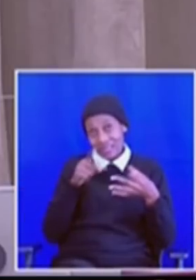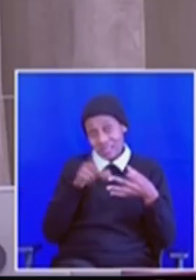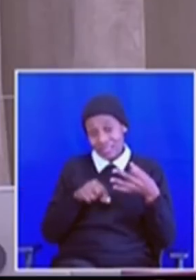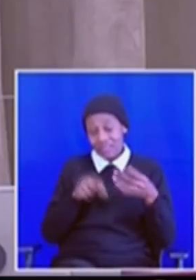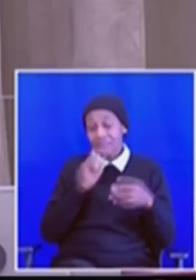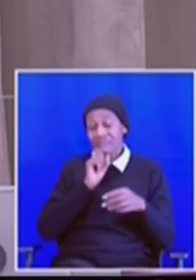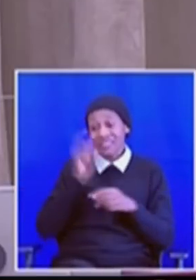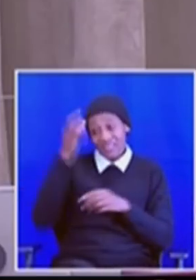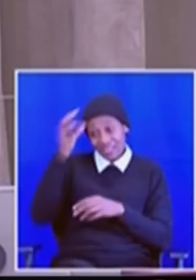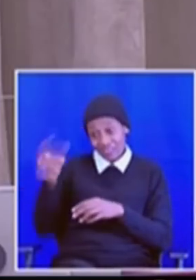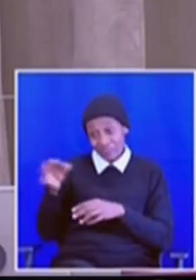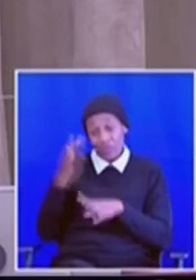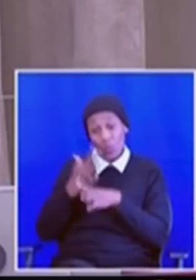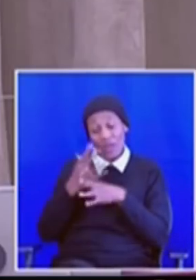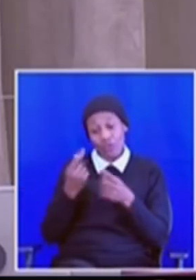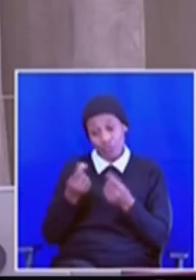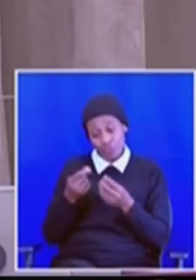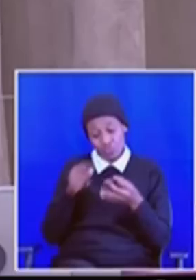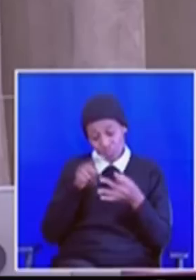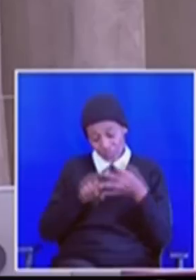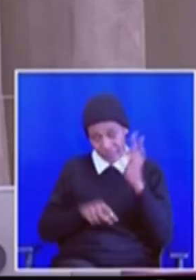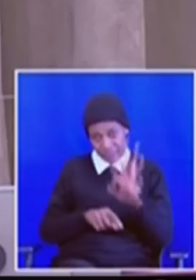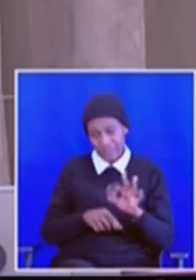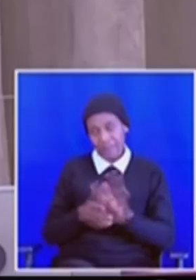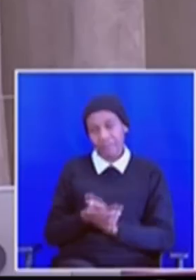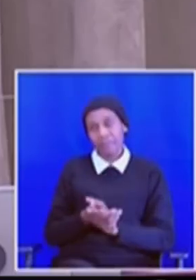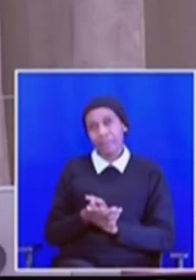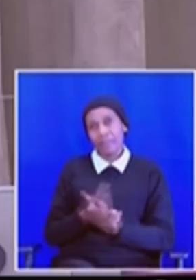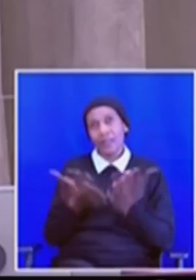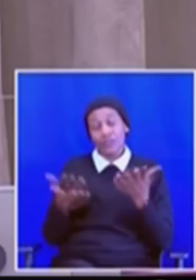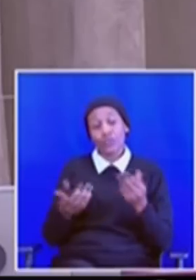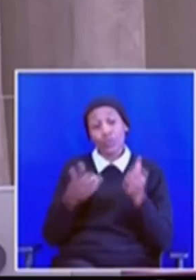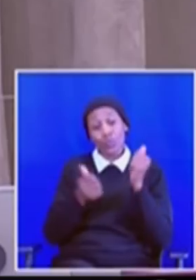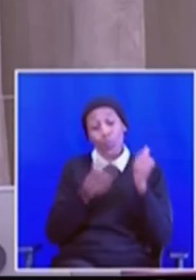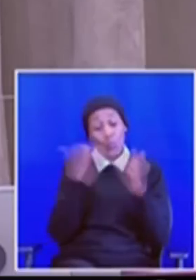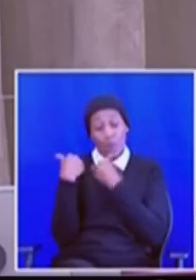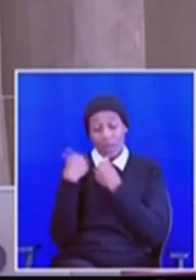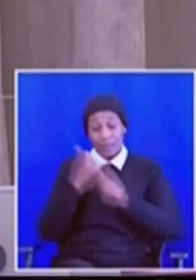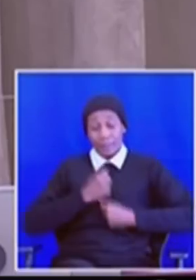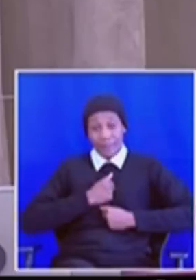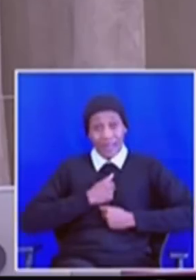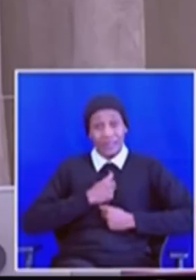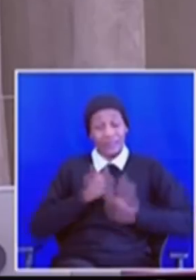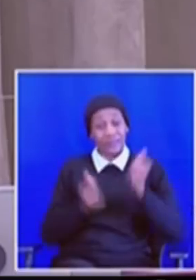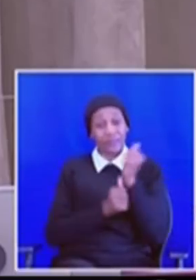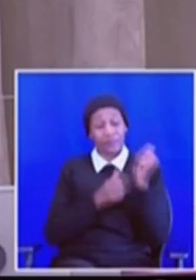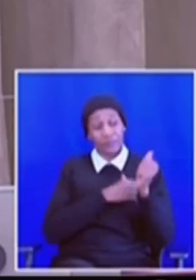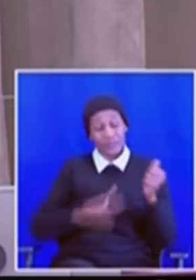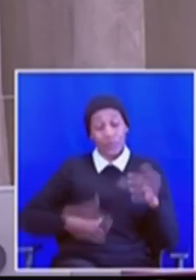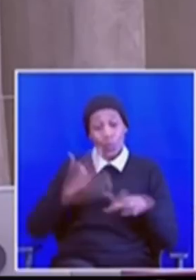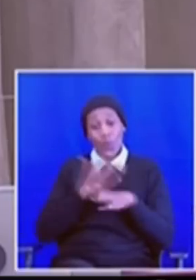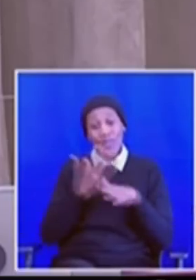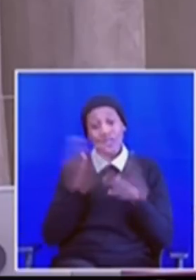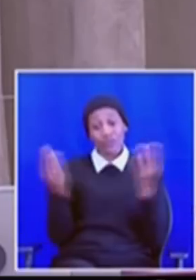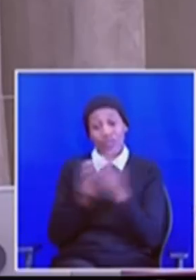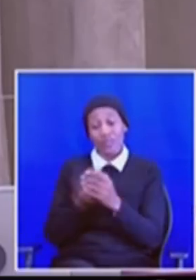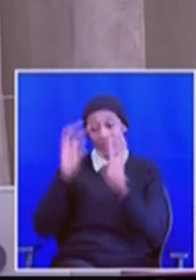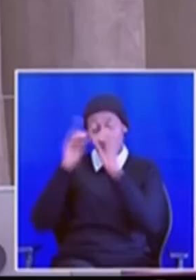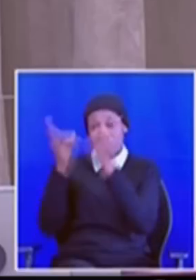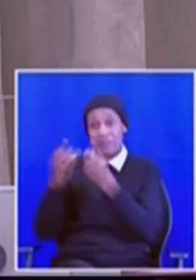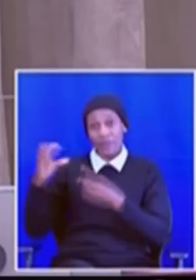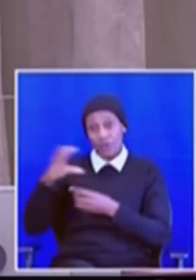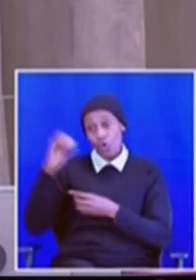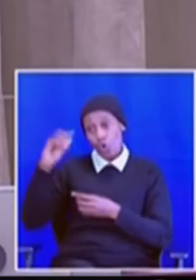government. The task delegated to the Deputy President, working with the Department of Cooperative Government and